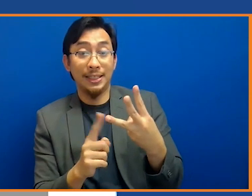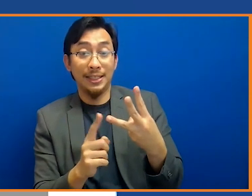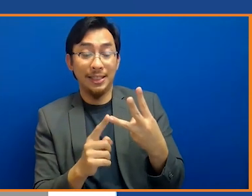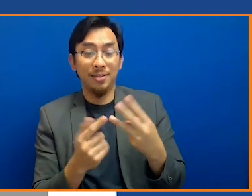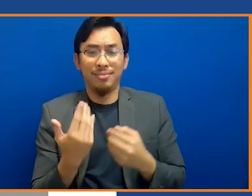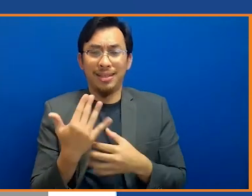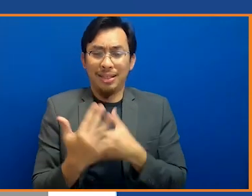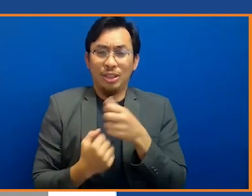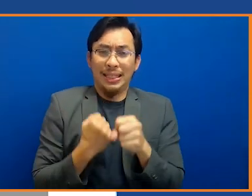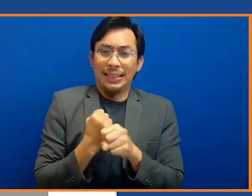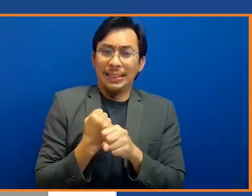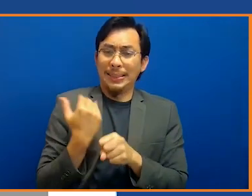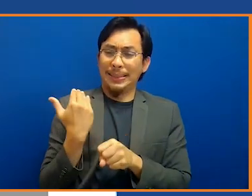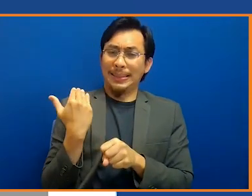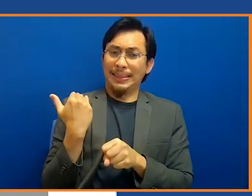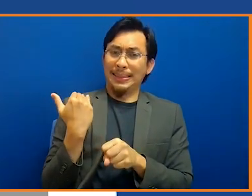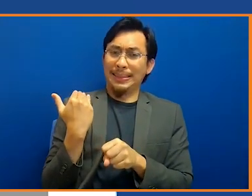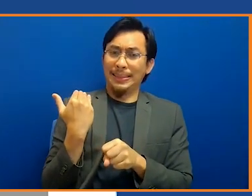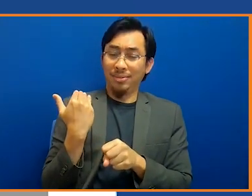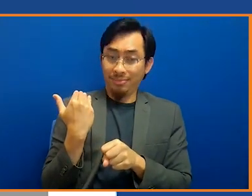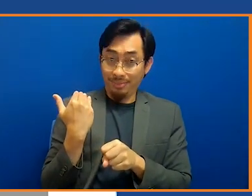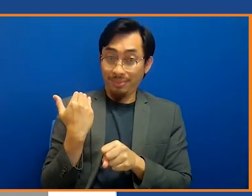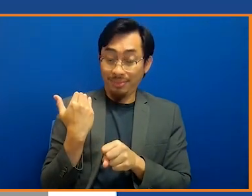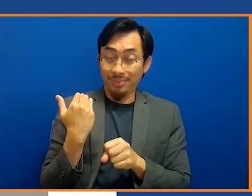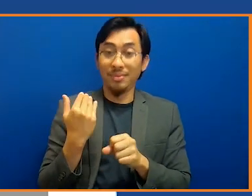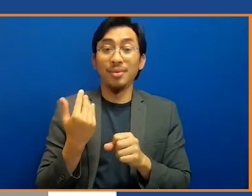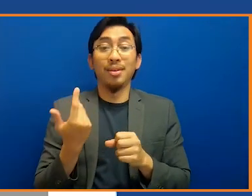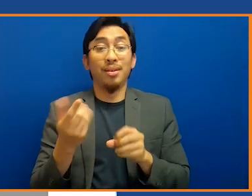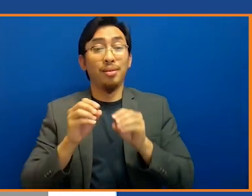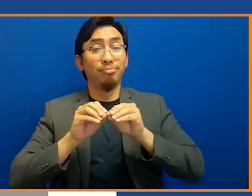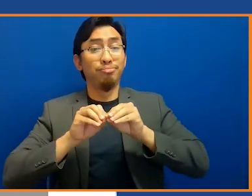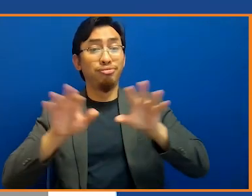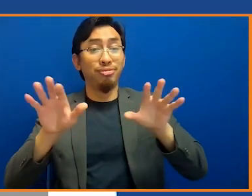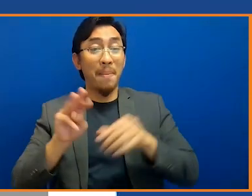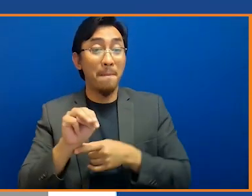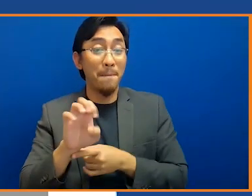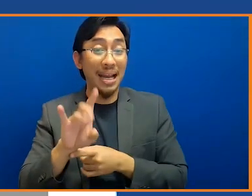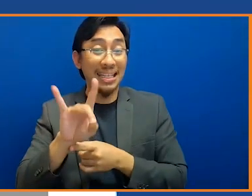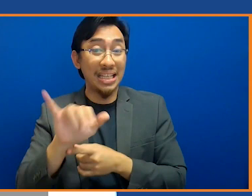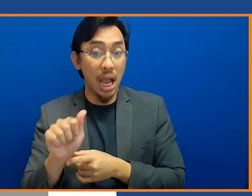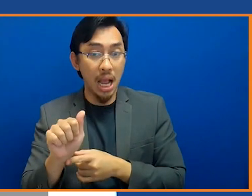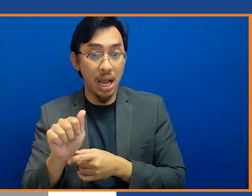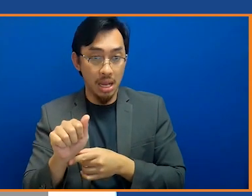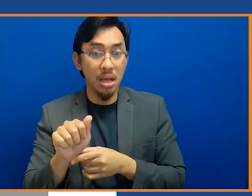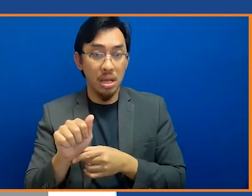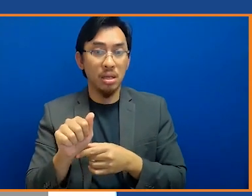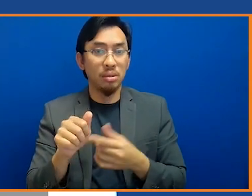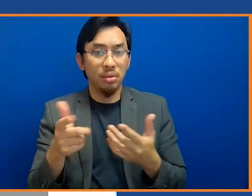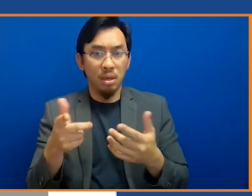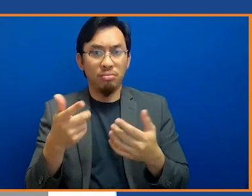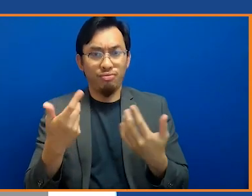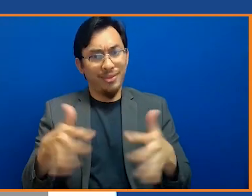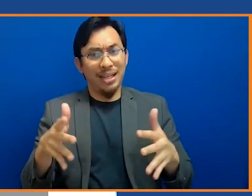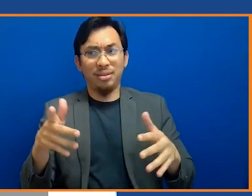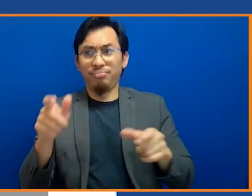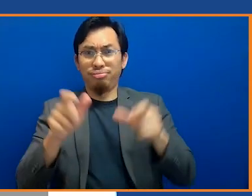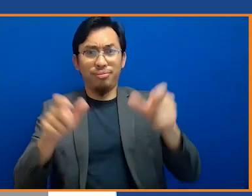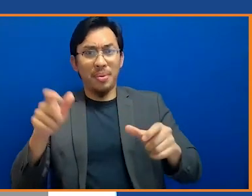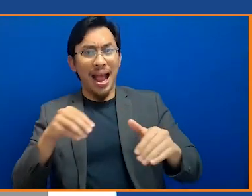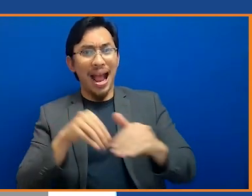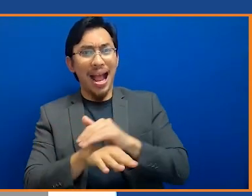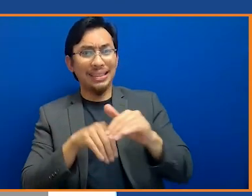And lastly, in recent years, electronic media, especially social media, have been widely accessible and